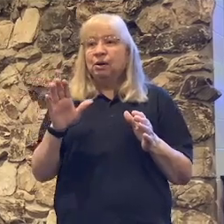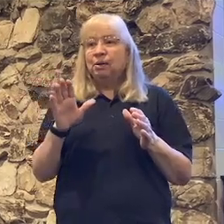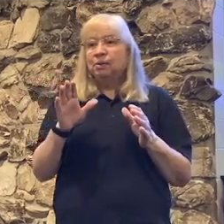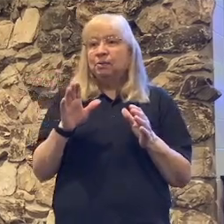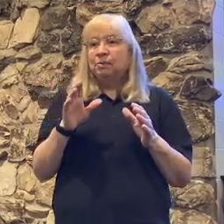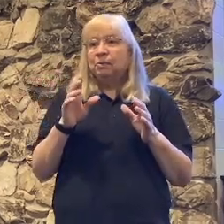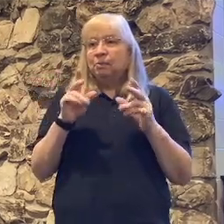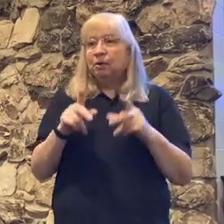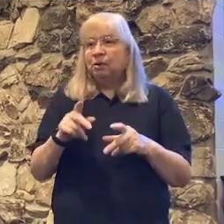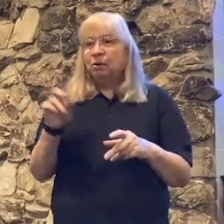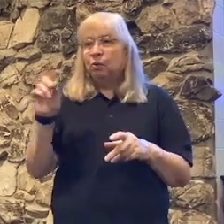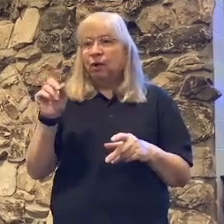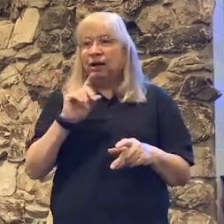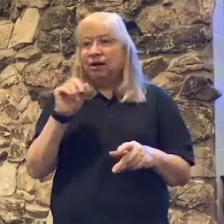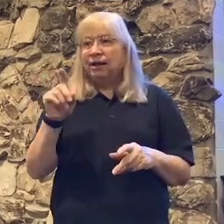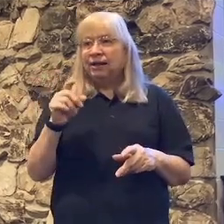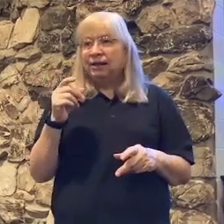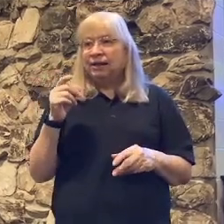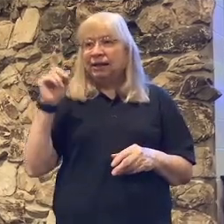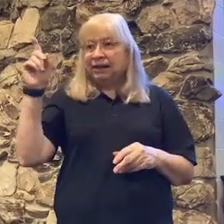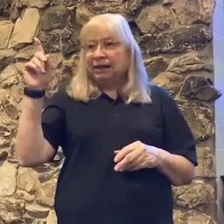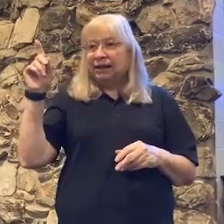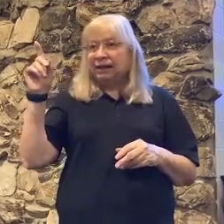where is he?